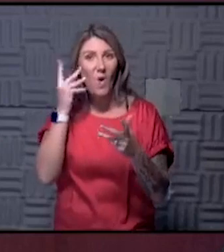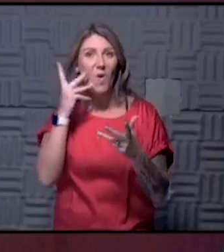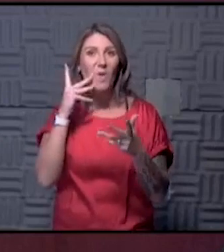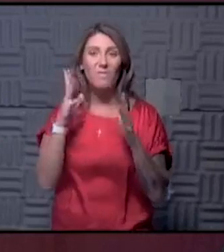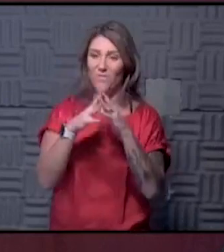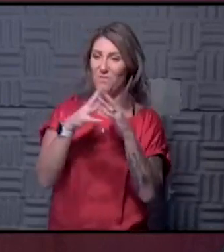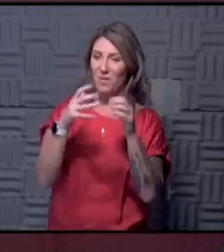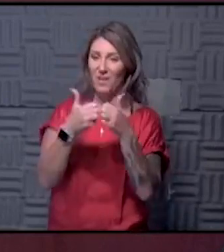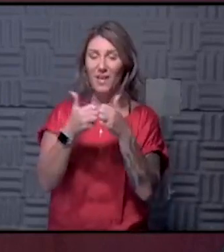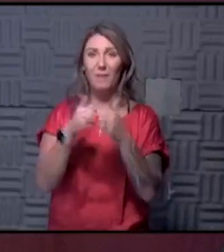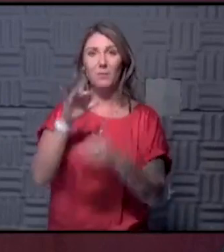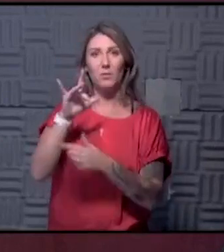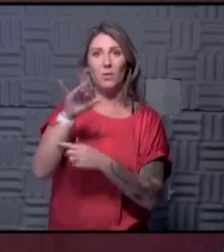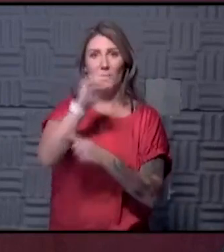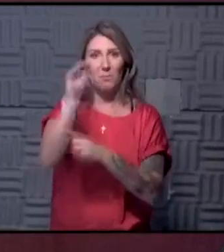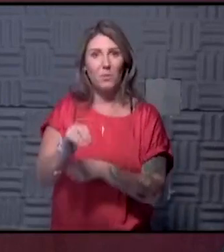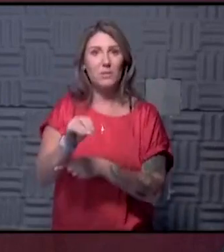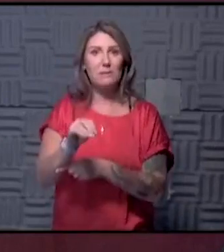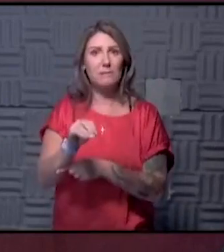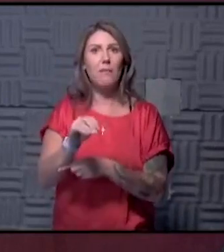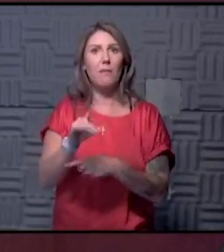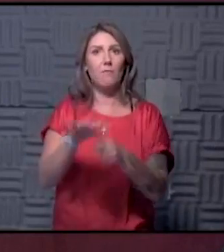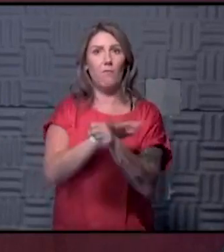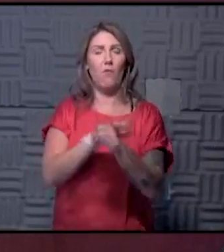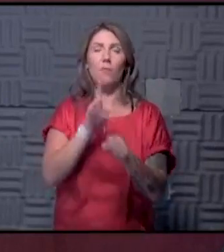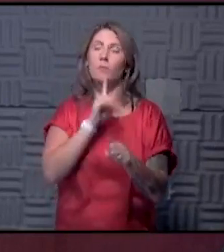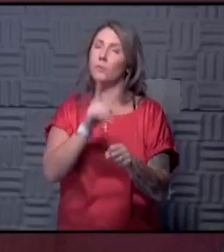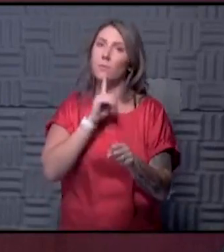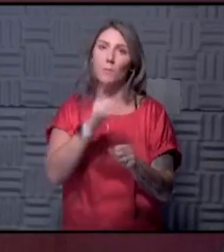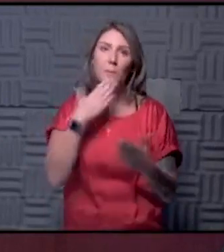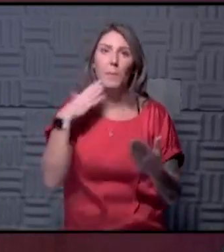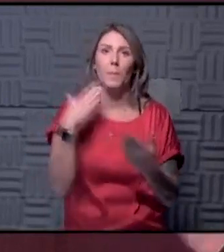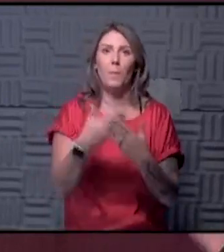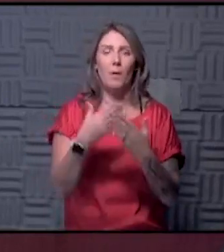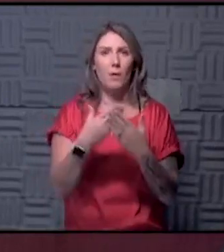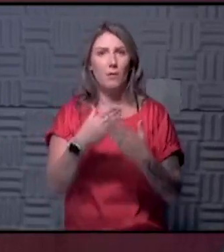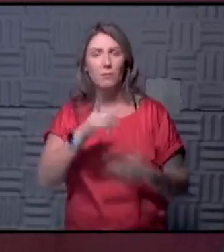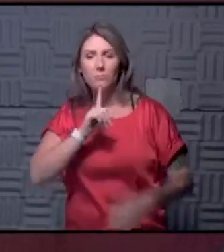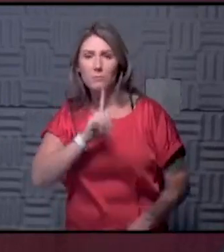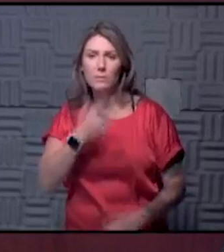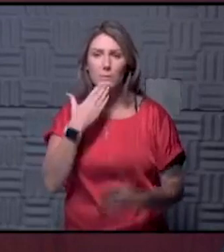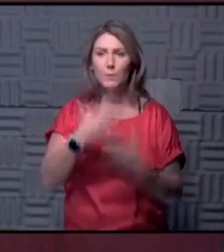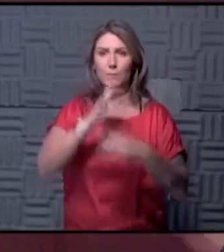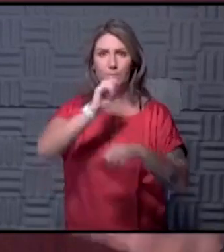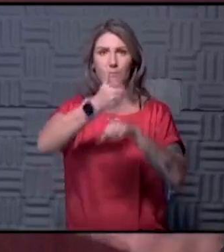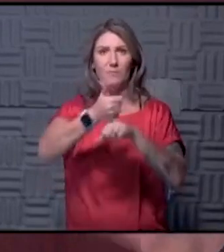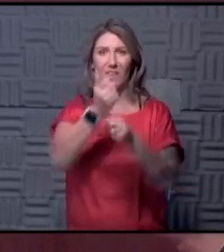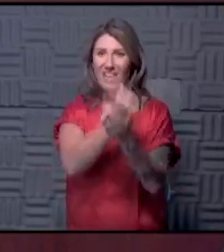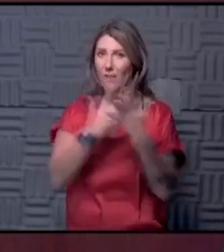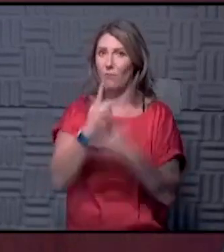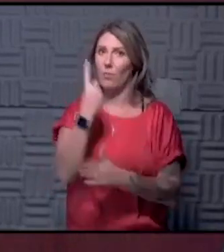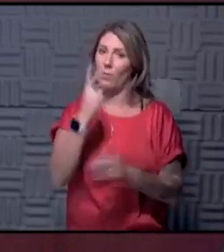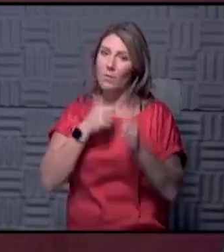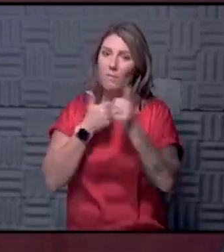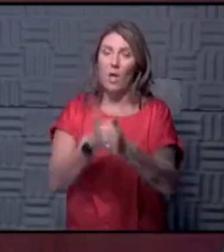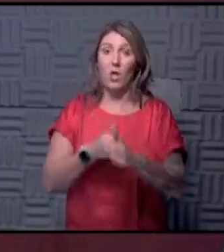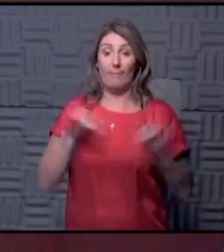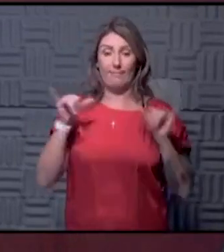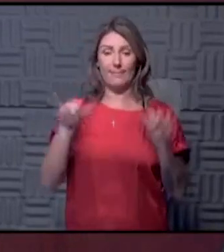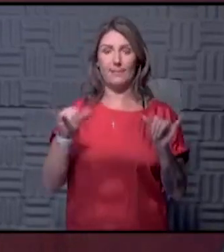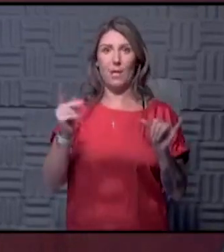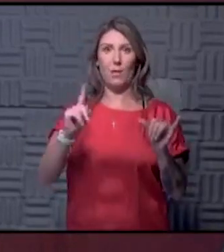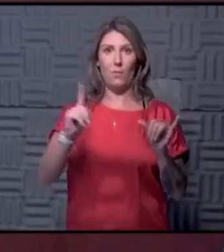occupancy, and it went really well. I mean, it was very well orchestrated. Everybody was very compliant. They stayed where they were supposed to stay